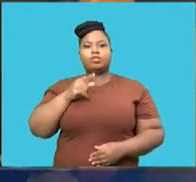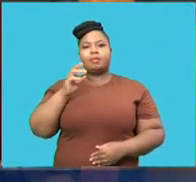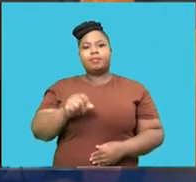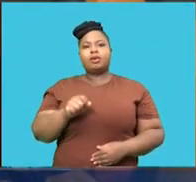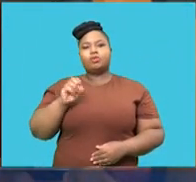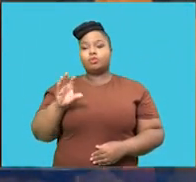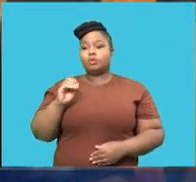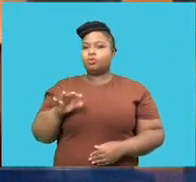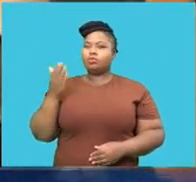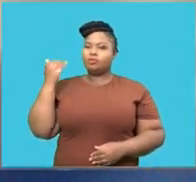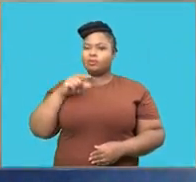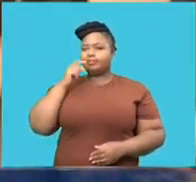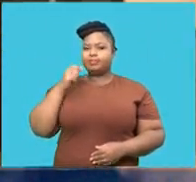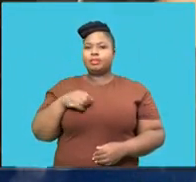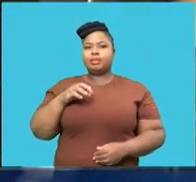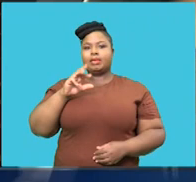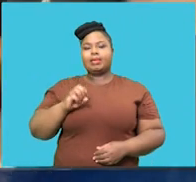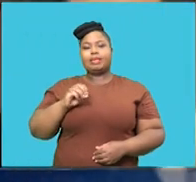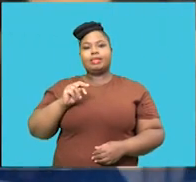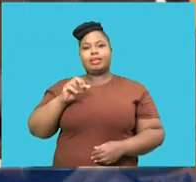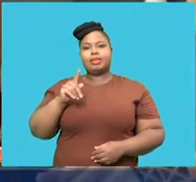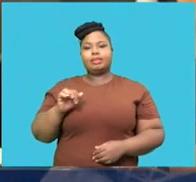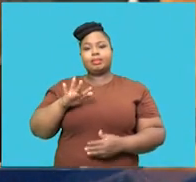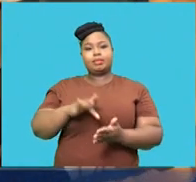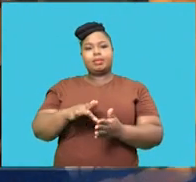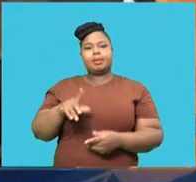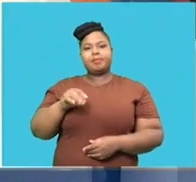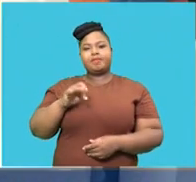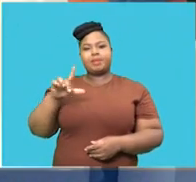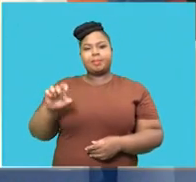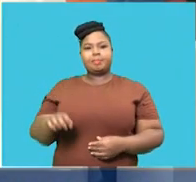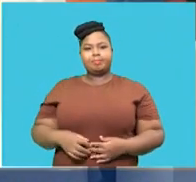Soweto, formerly known as Nike Center in Pimville.